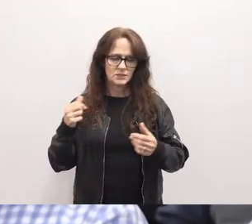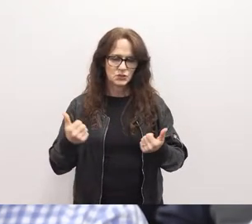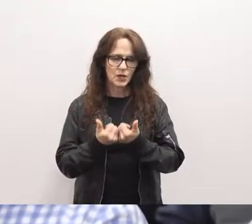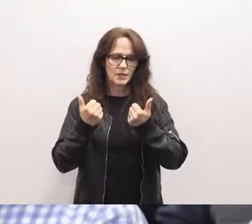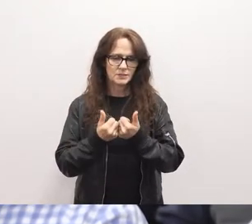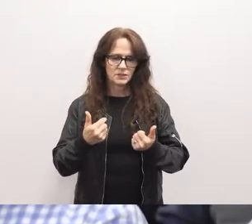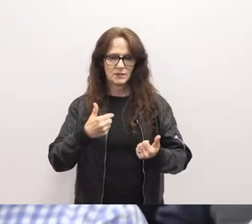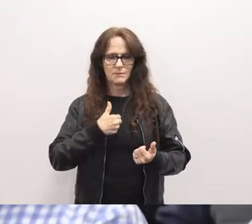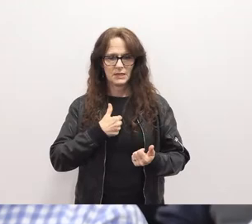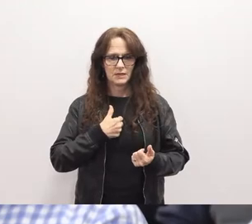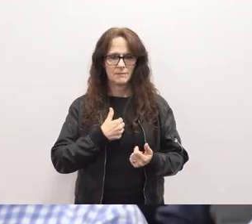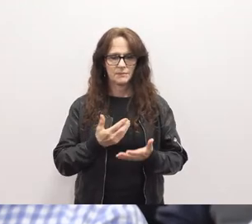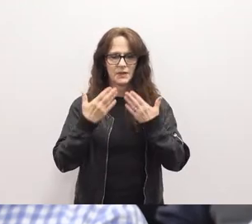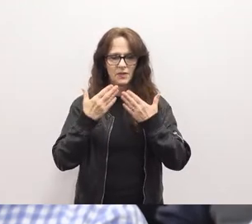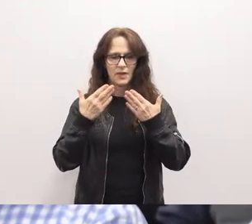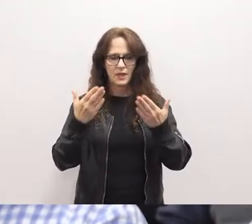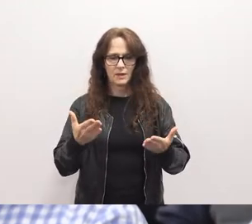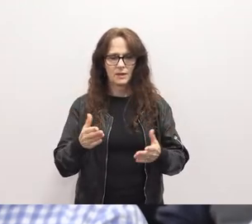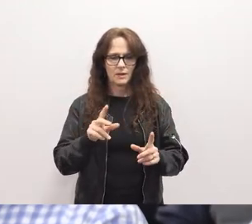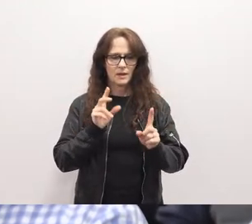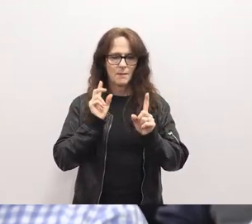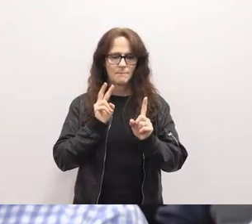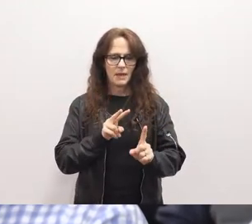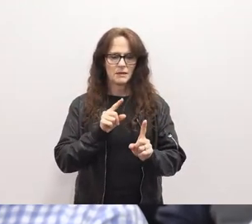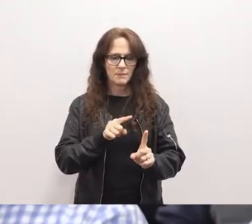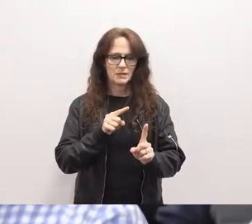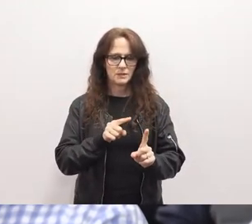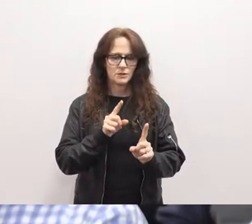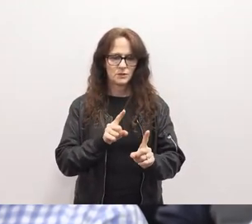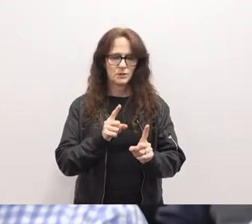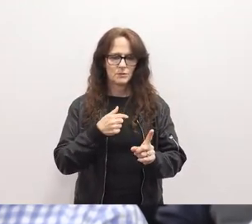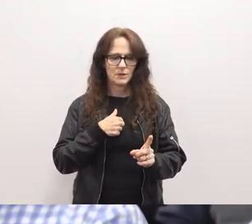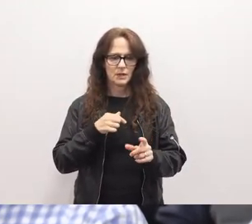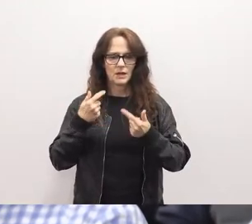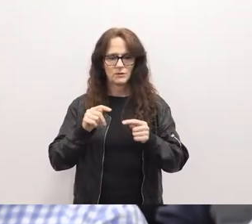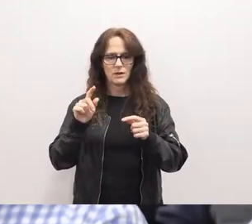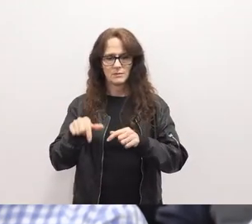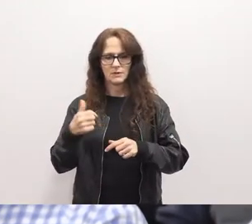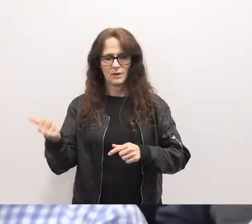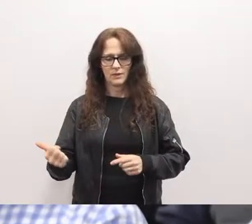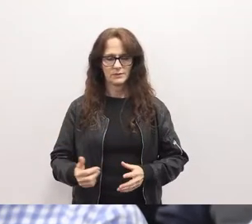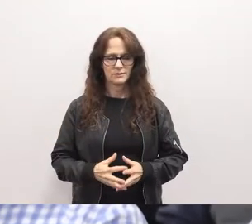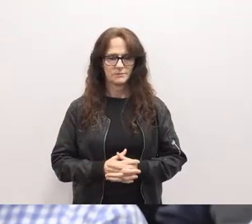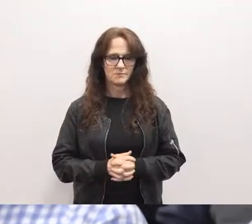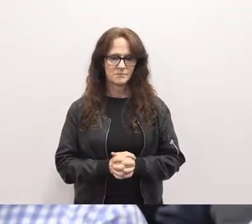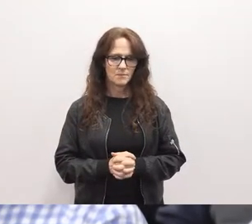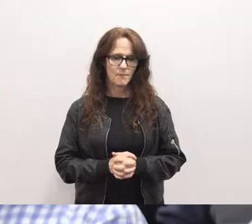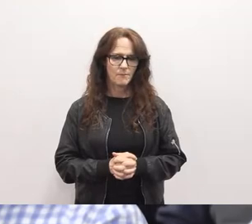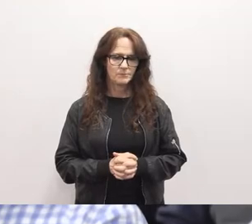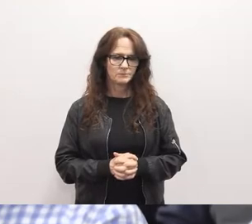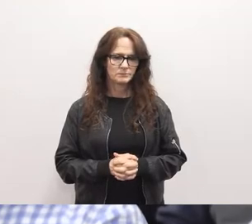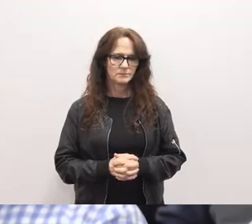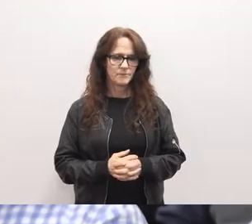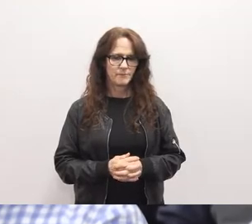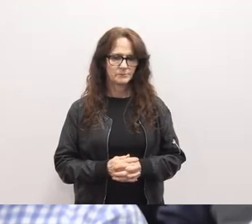view. Thank you for being the mentor to me that I tried to be to others.